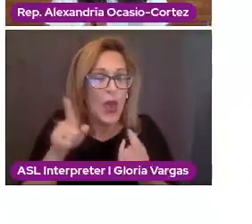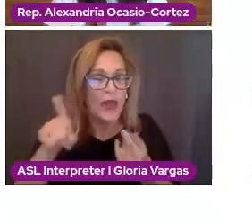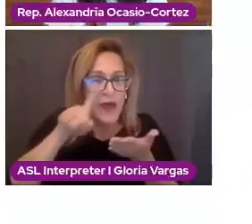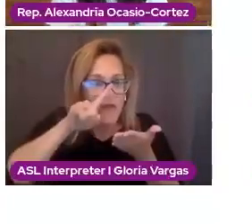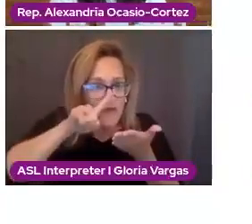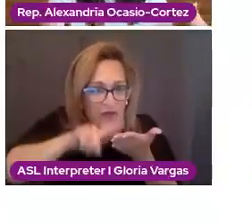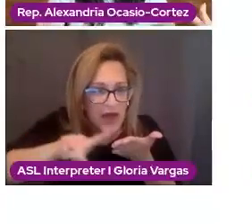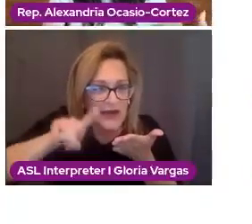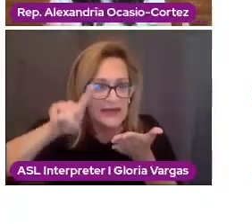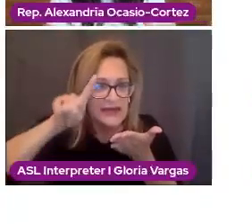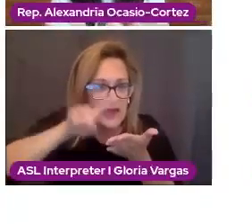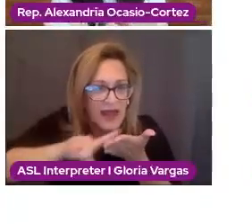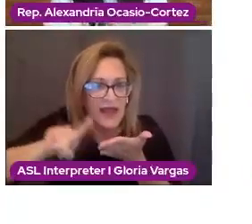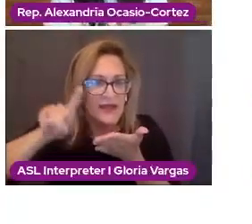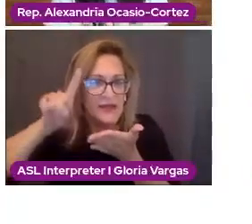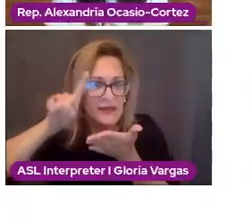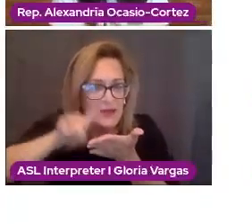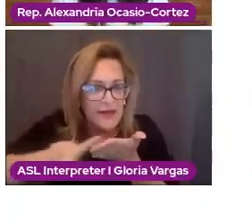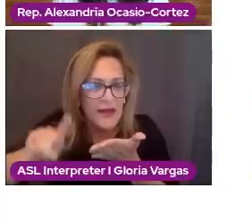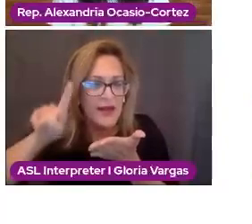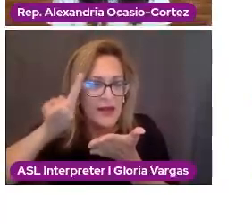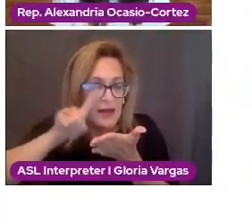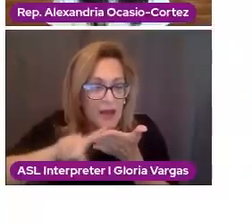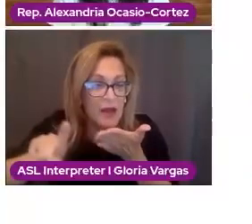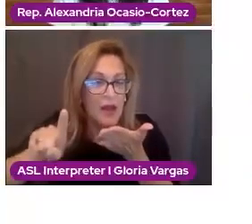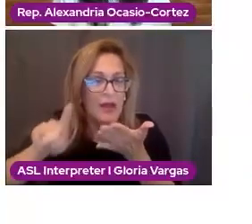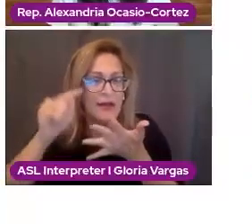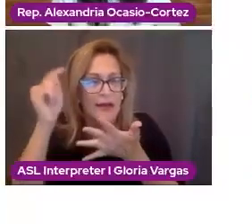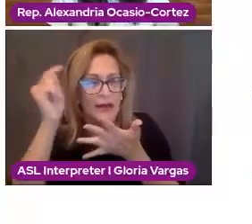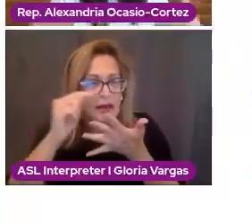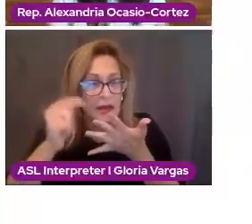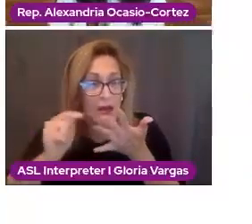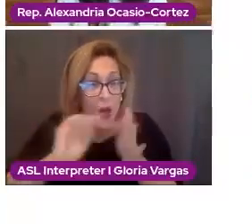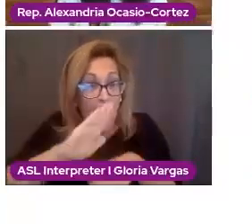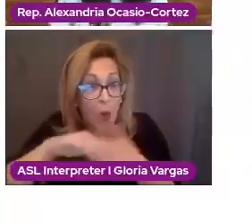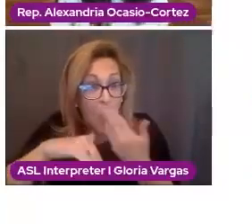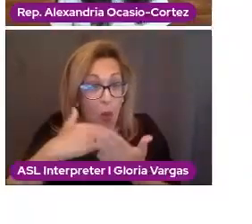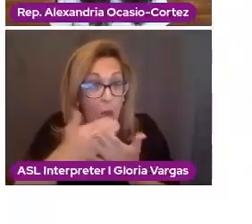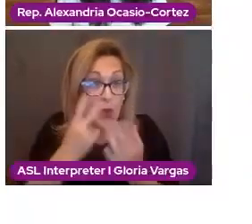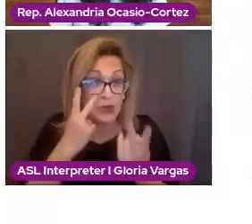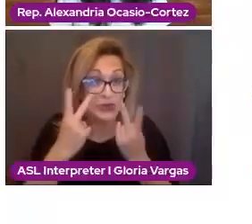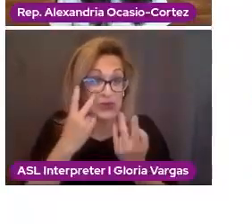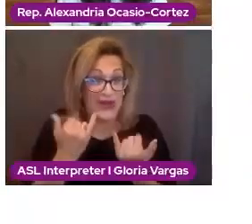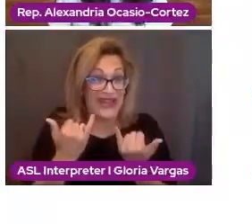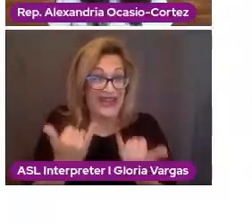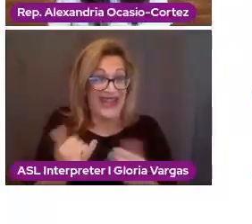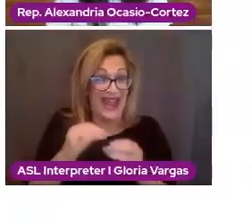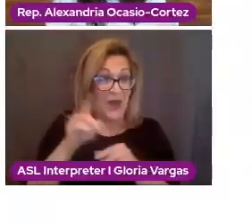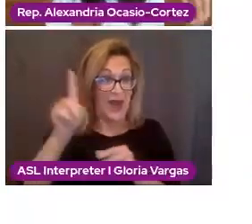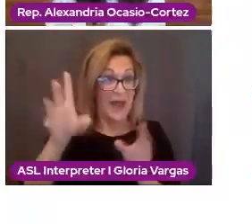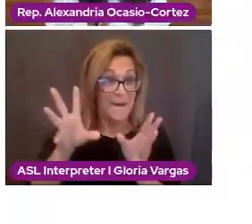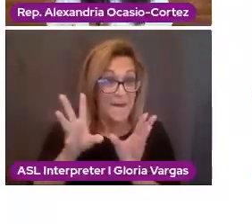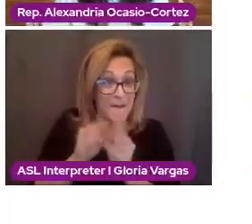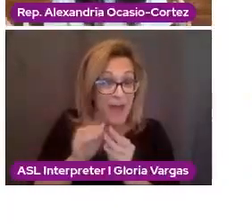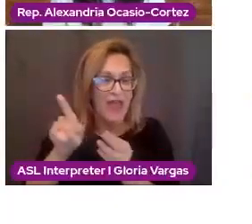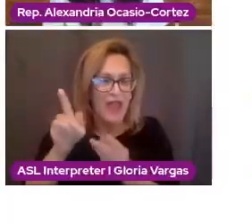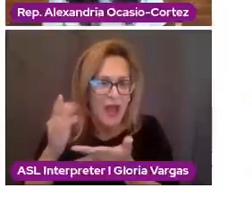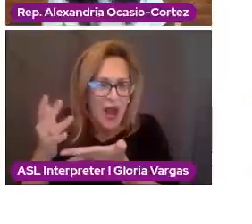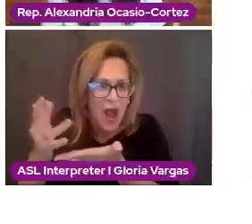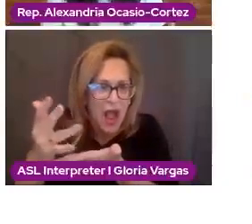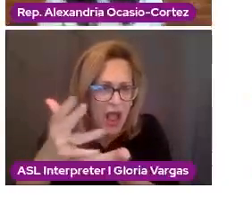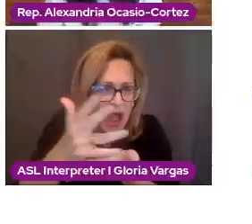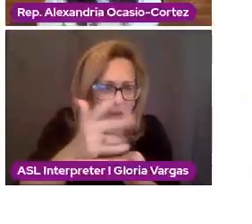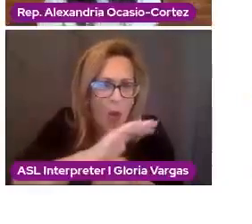pulling together all of the things that we are seeing in those hearings that are being aired online and